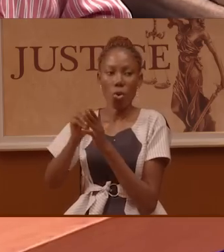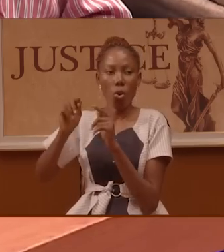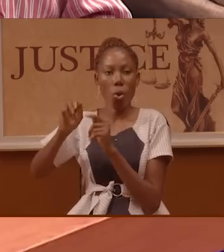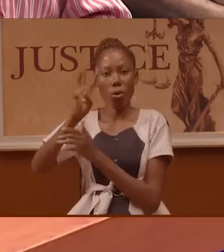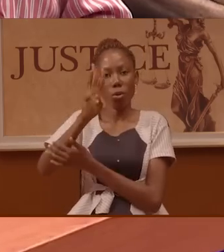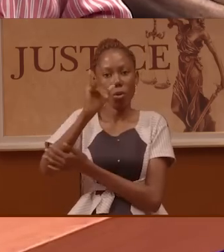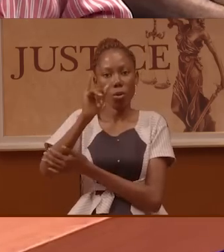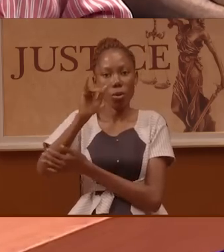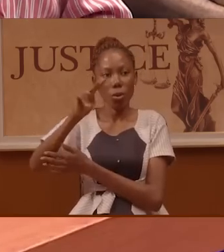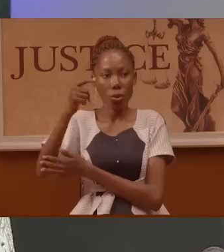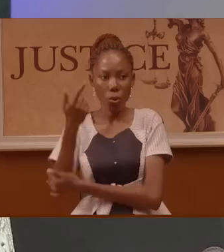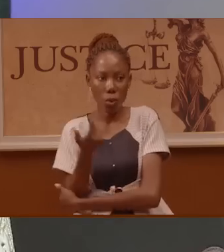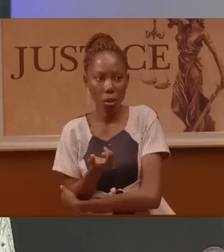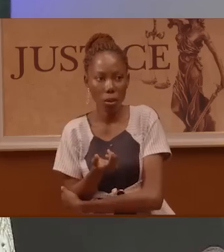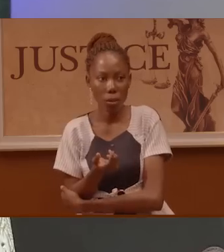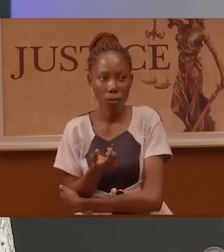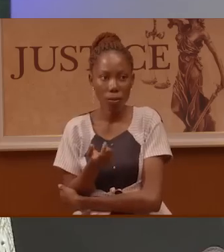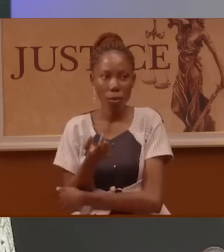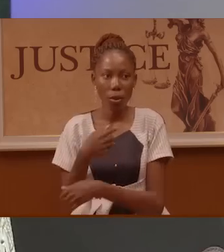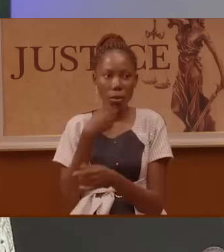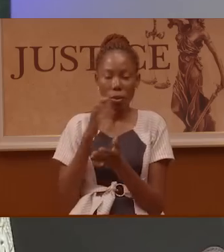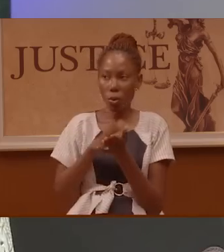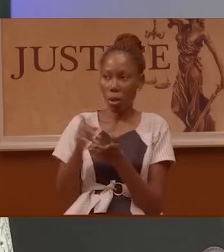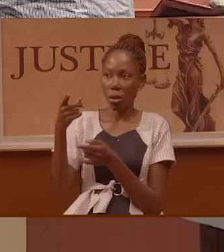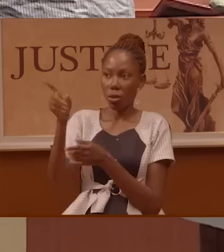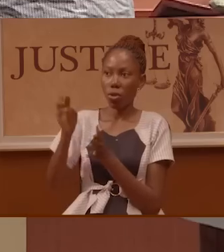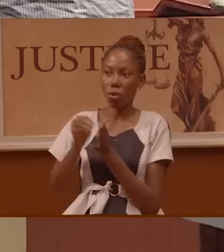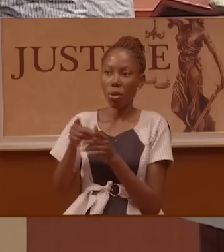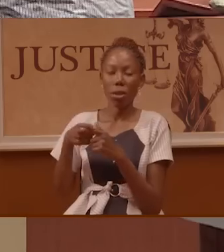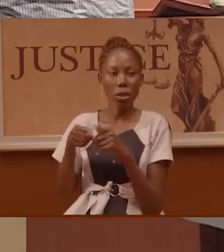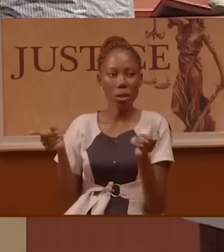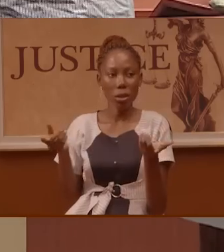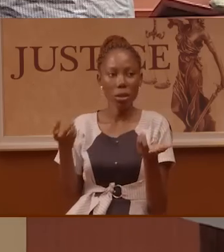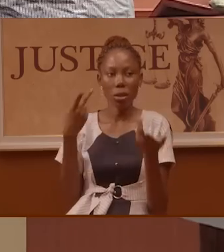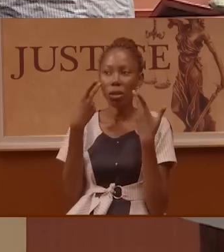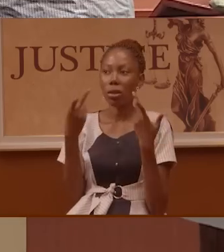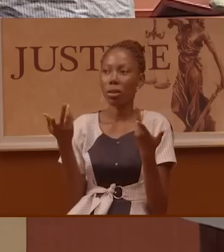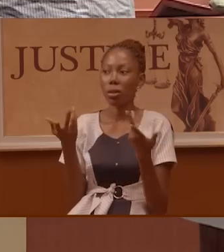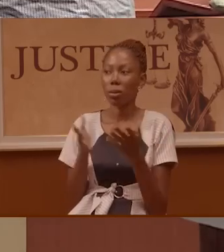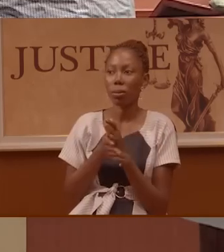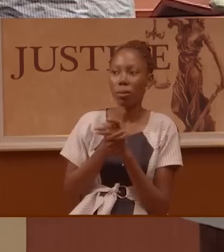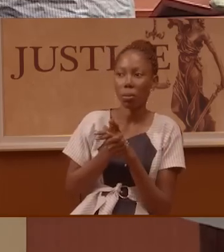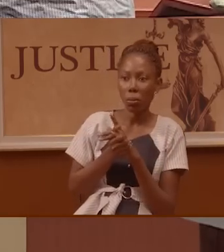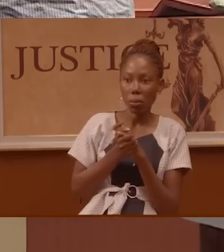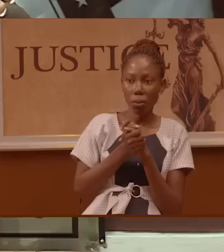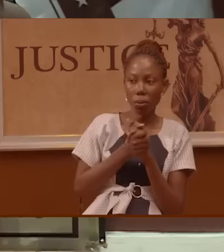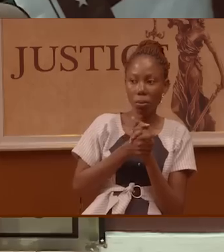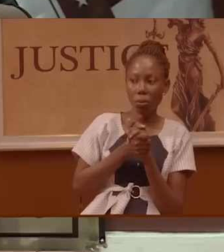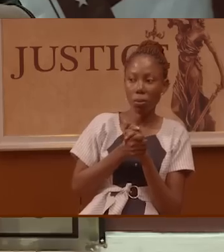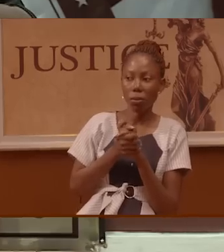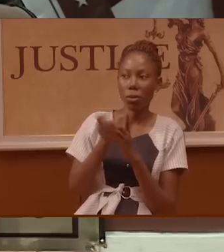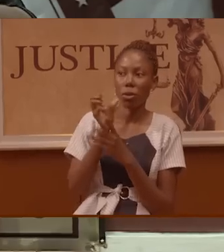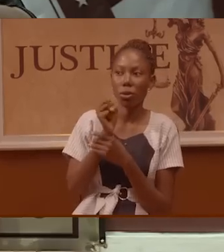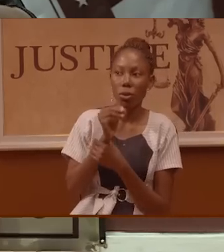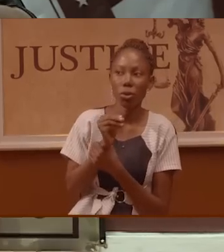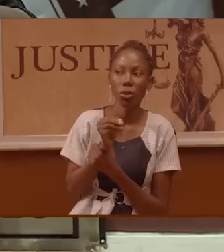Same with you. You've not even gone far. You've told me that you are apart from them. So you see the essence of what I'm talking about. So